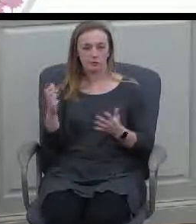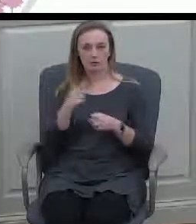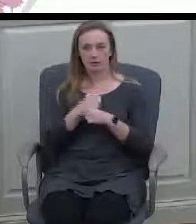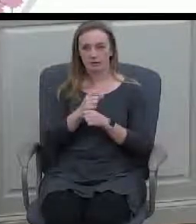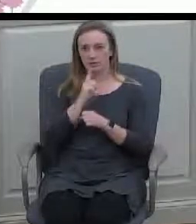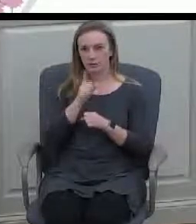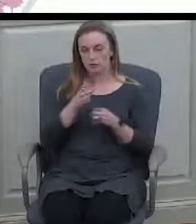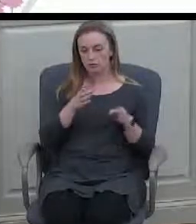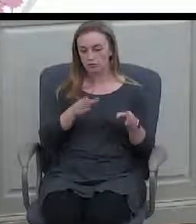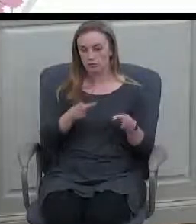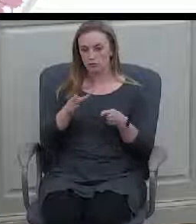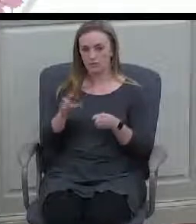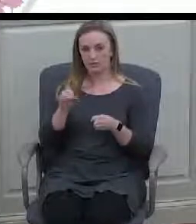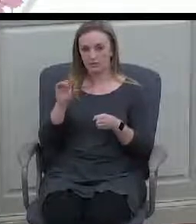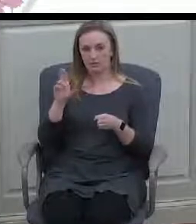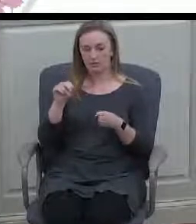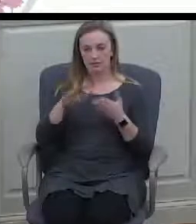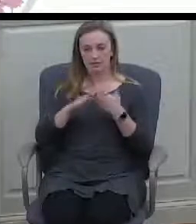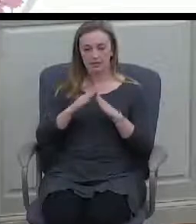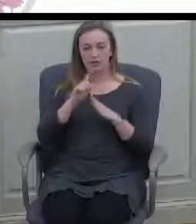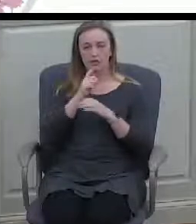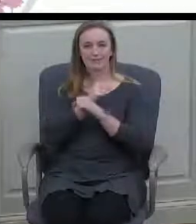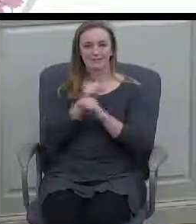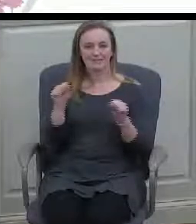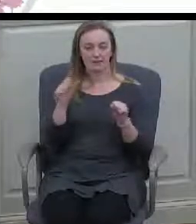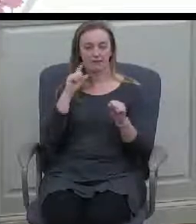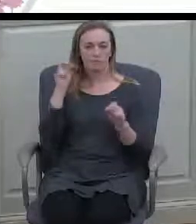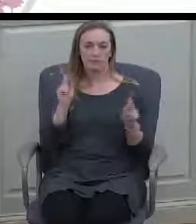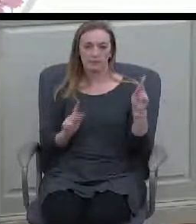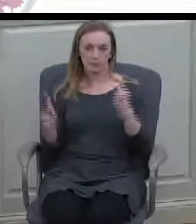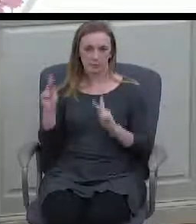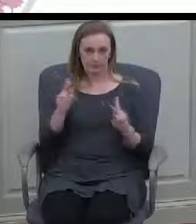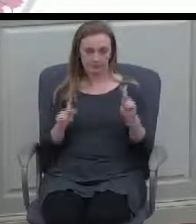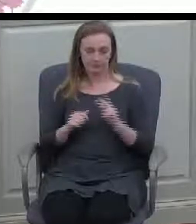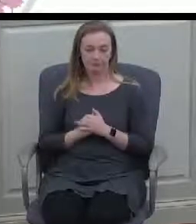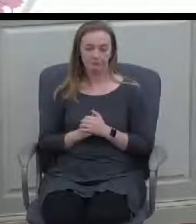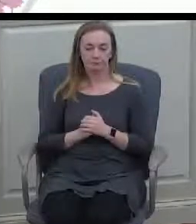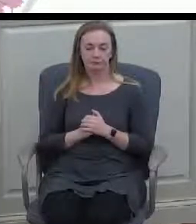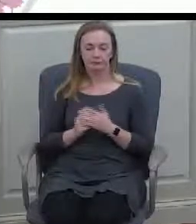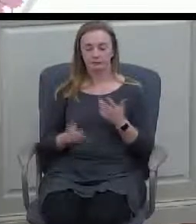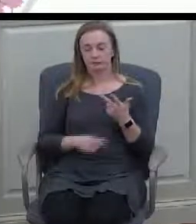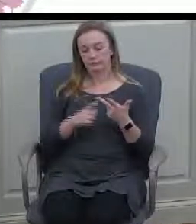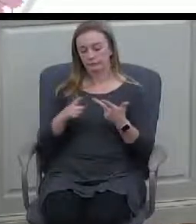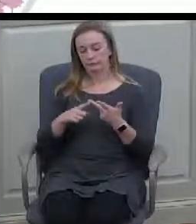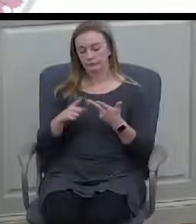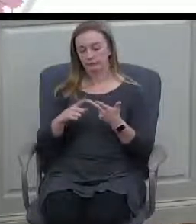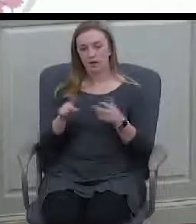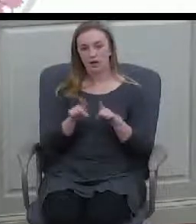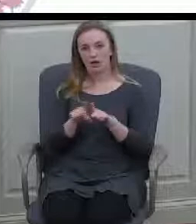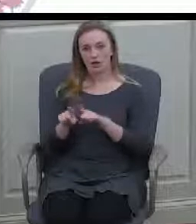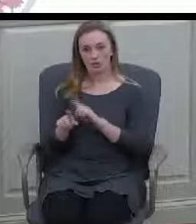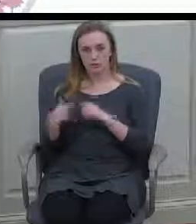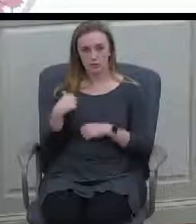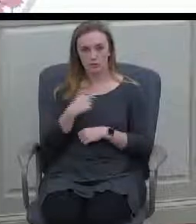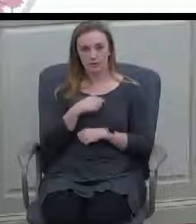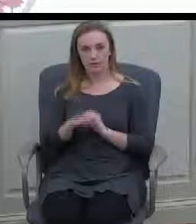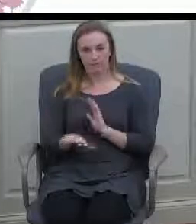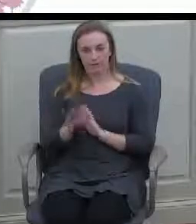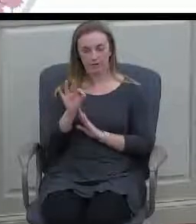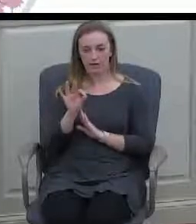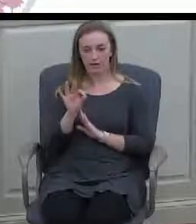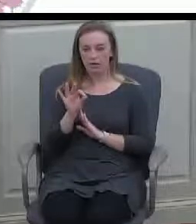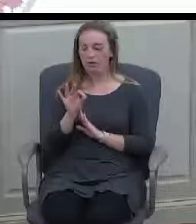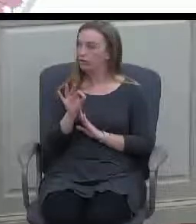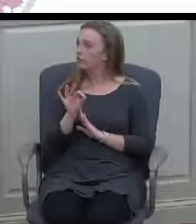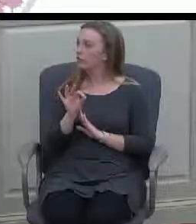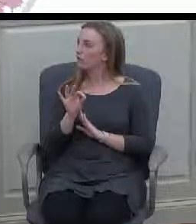streets that are in downtown are safe for those people. And then last, we also found that infilling block